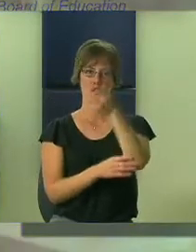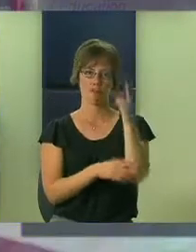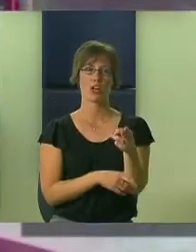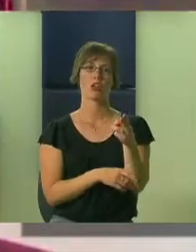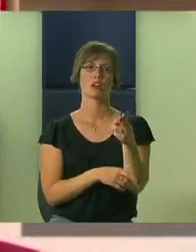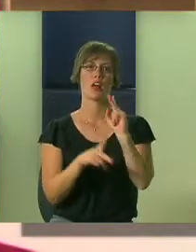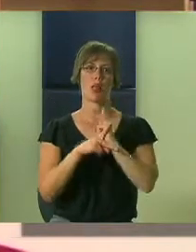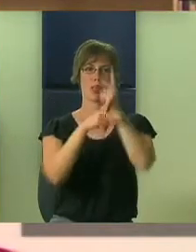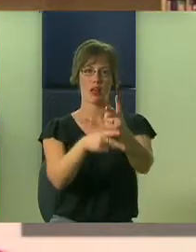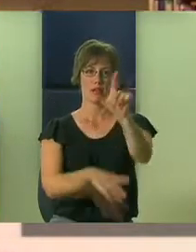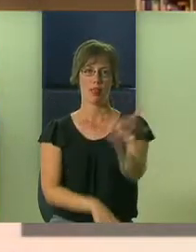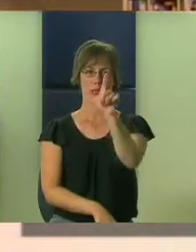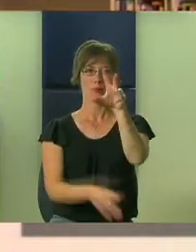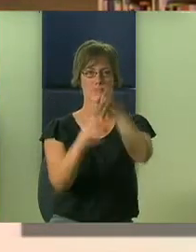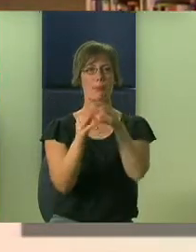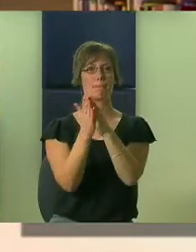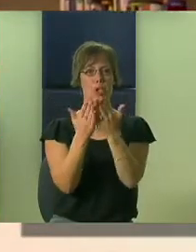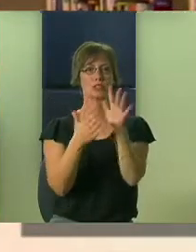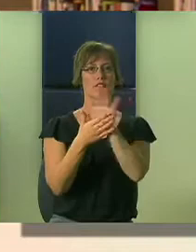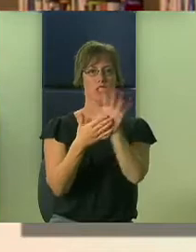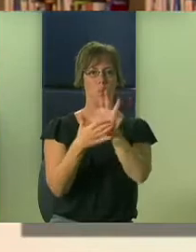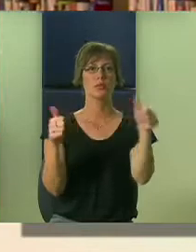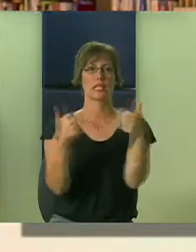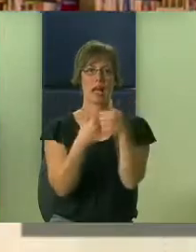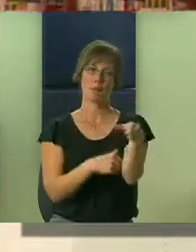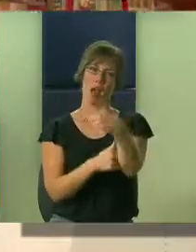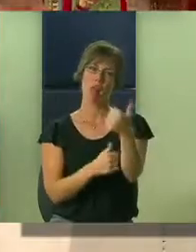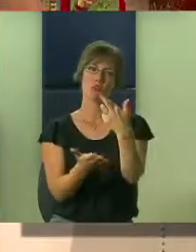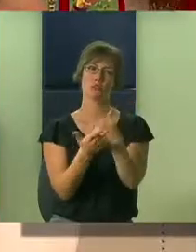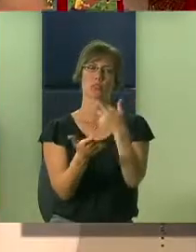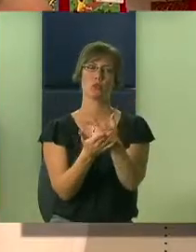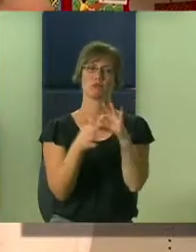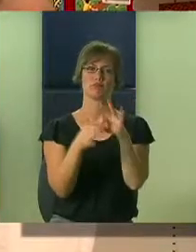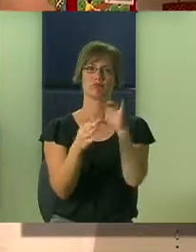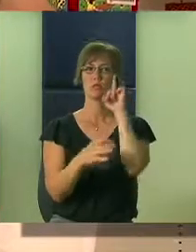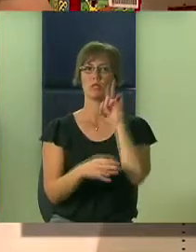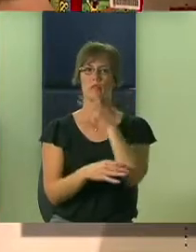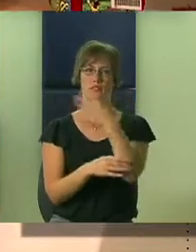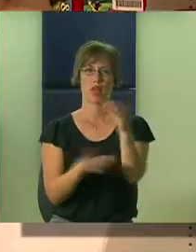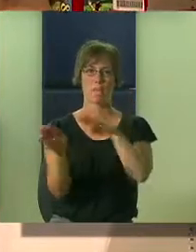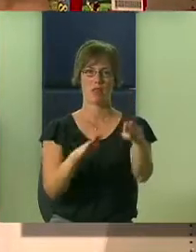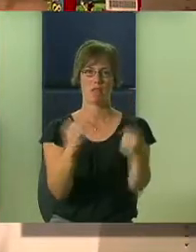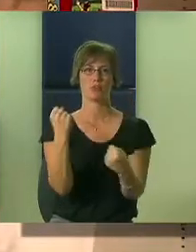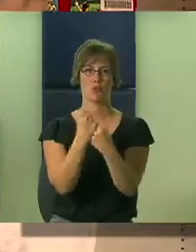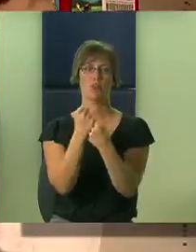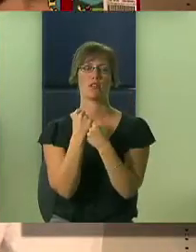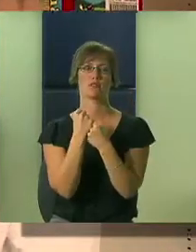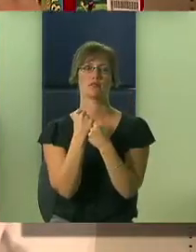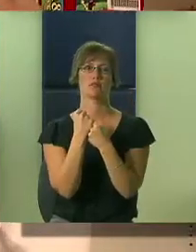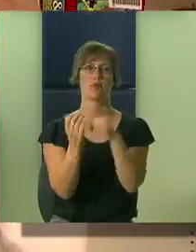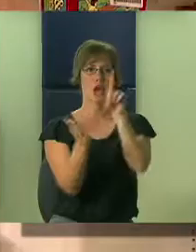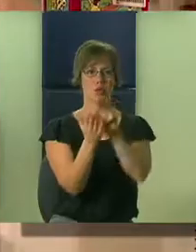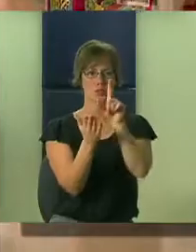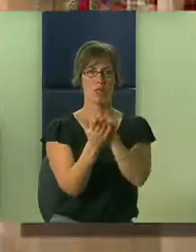hearing. A lending library of books, videos, and games and other resources on deafness and